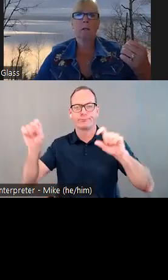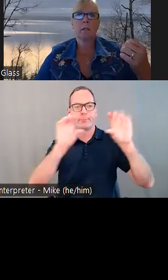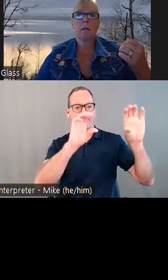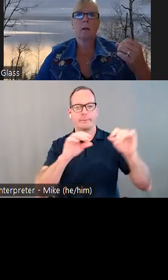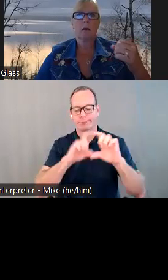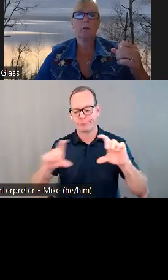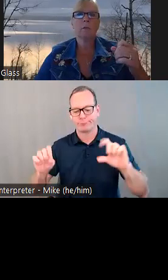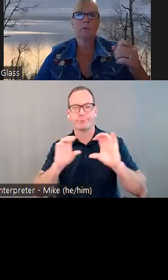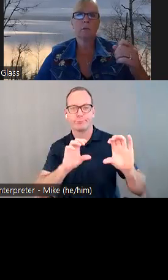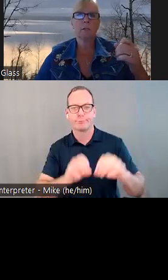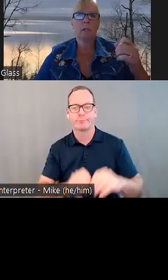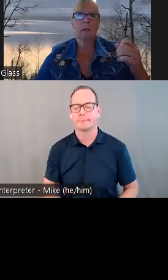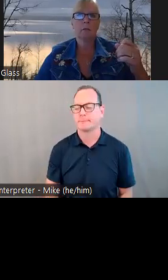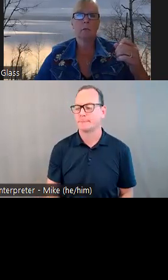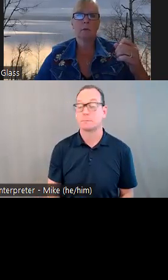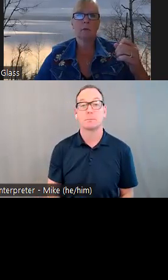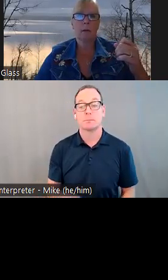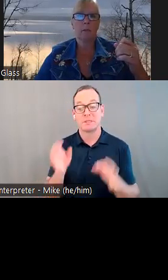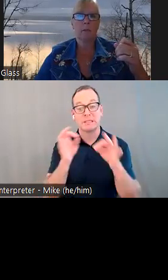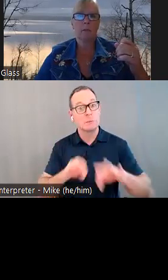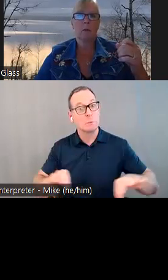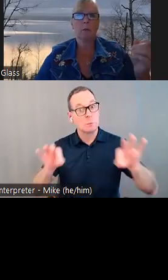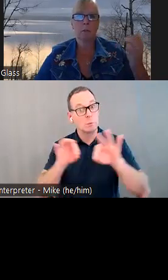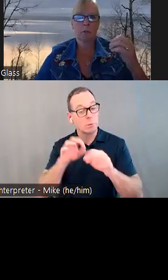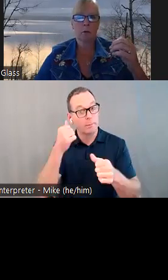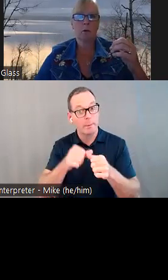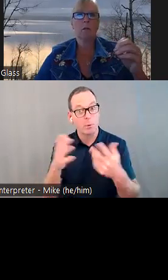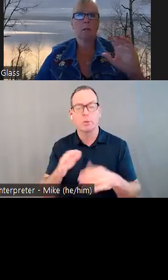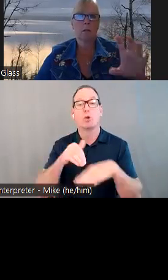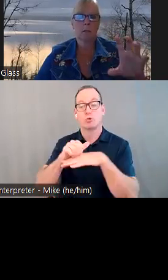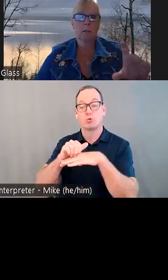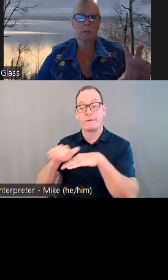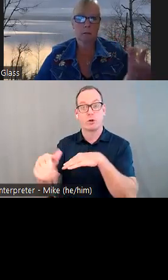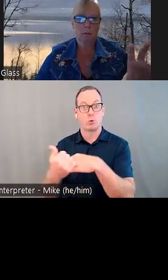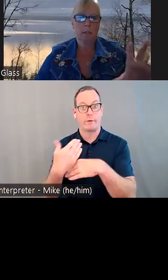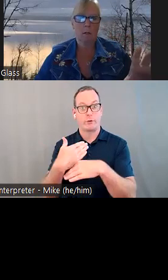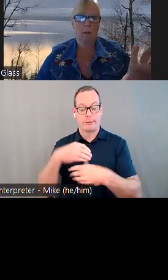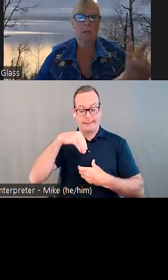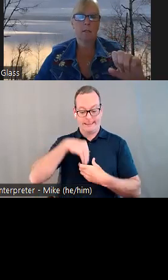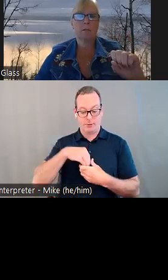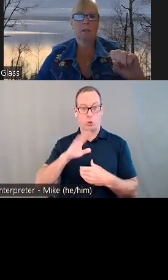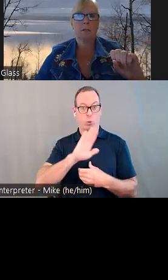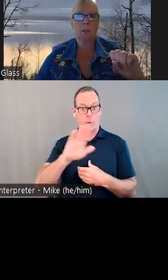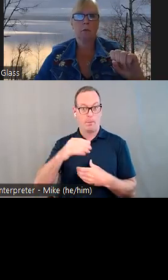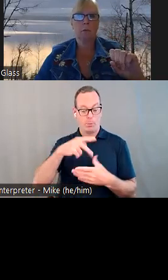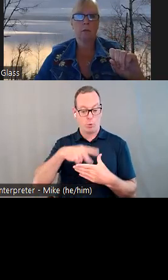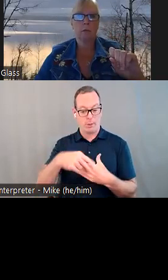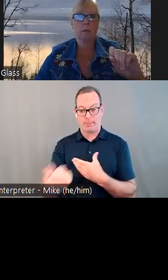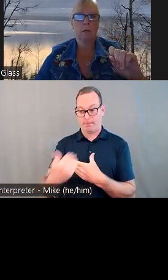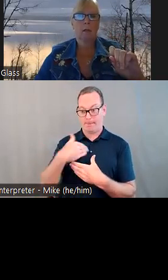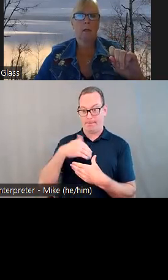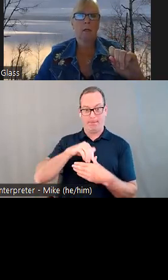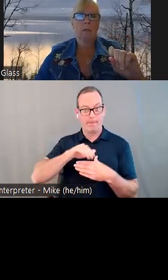here is that all the referrals in and out of your program will show early on in this 60B